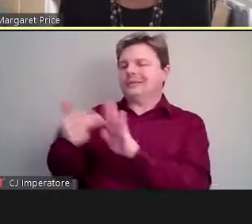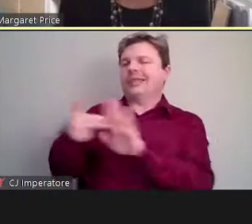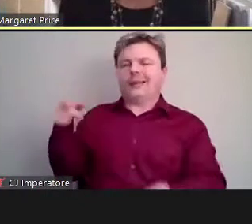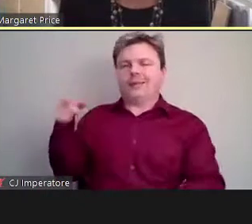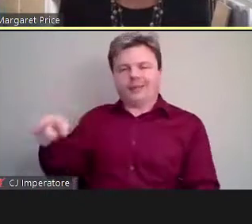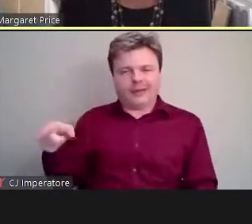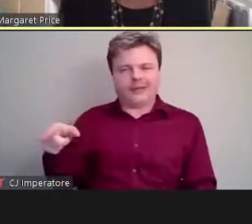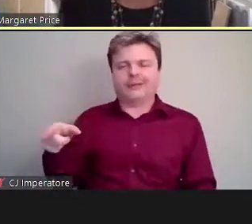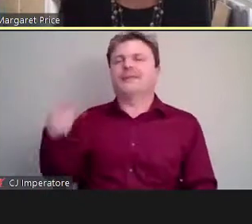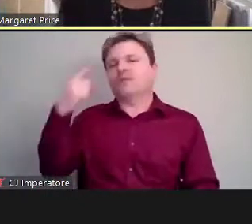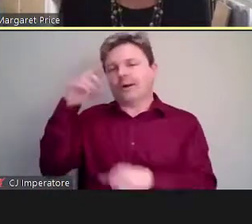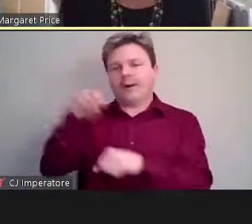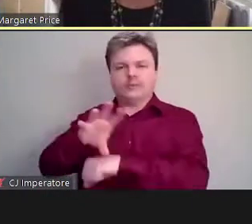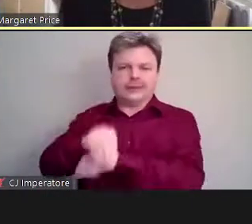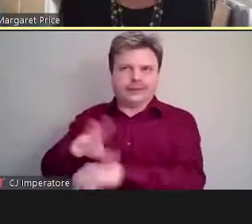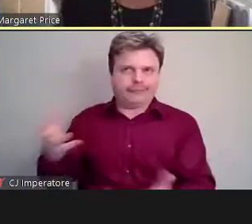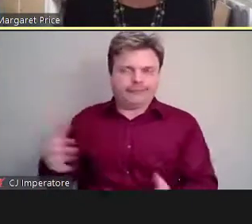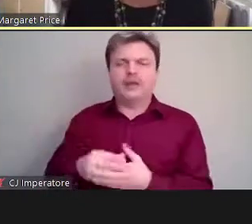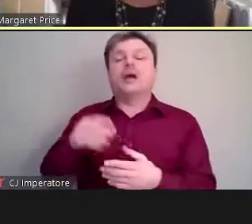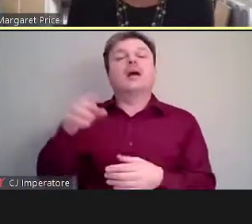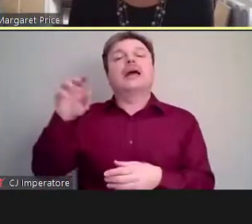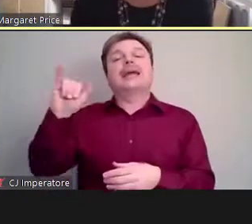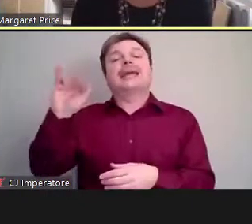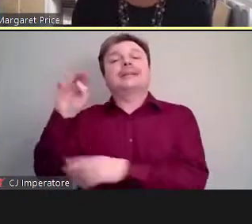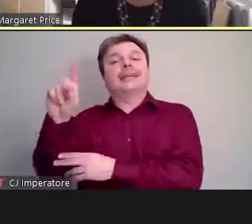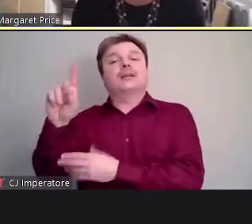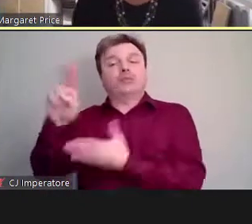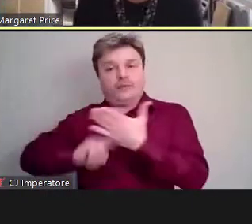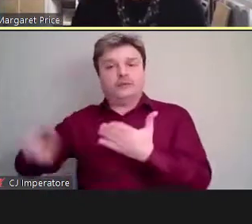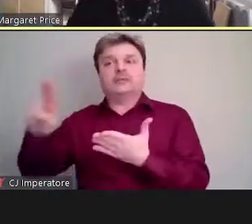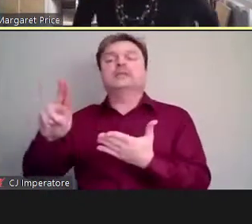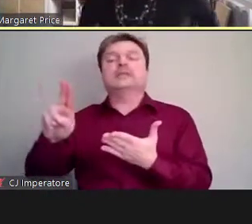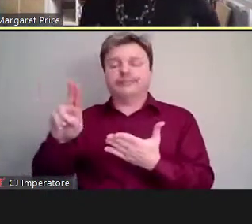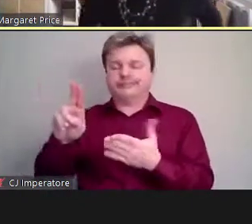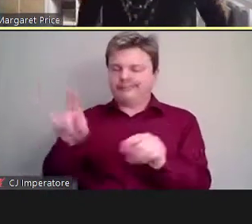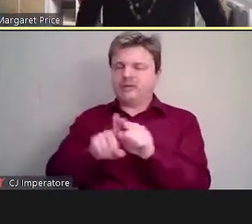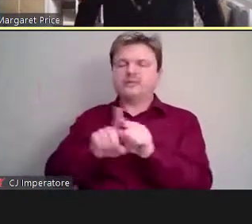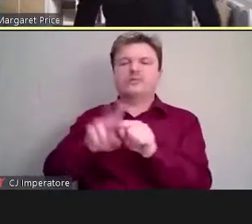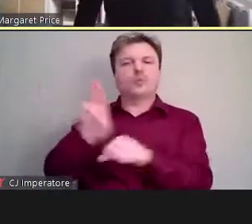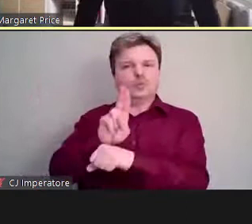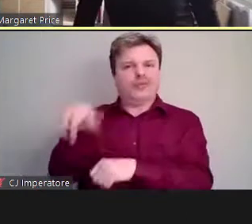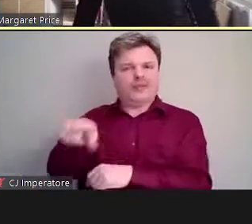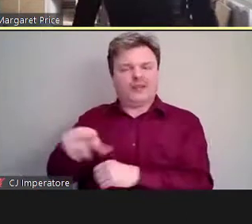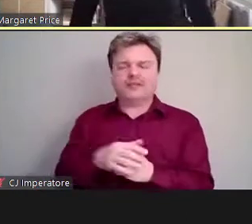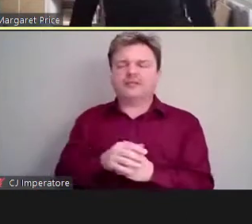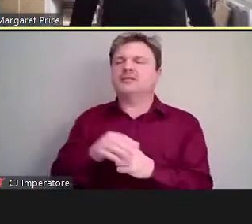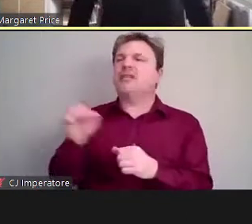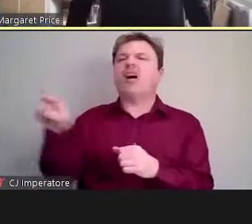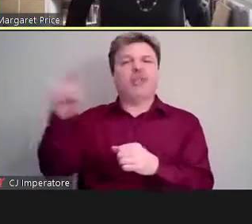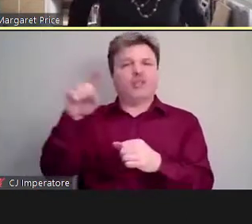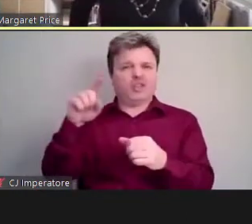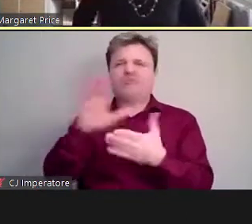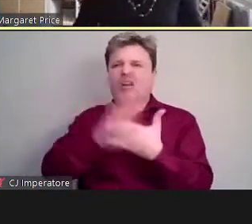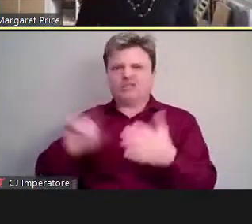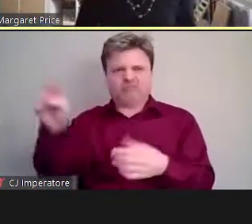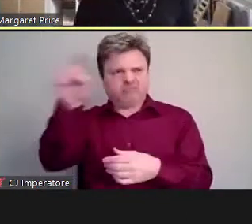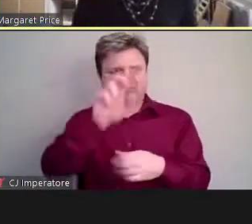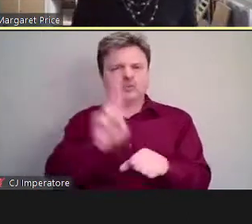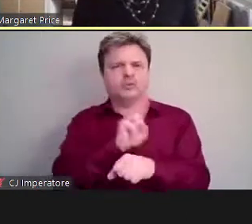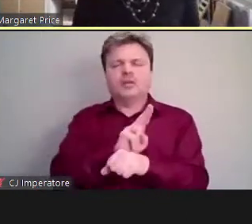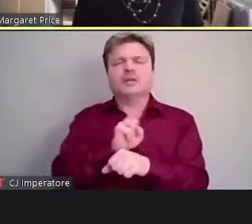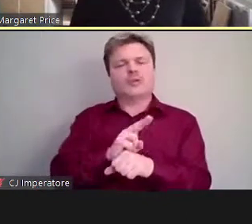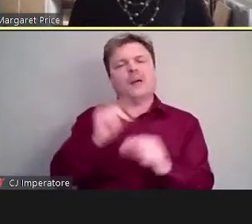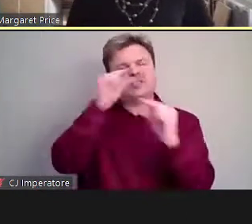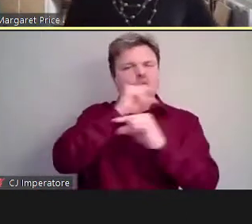Indiana University also uses it. There were a few other schools that were using it. And while I was Googling this phrase and kind of